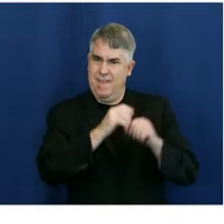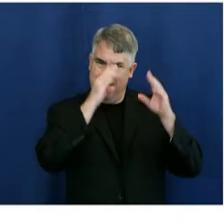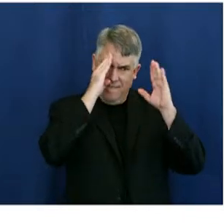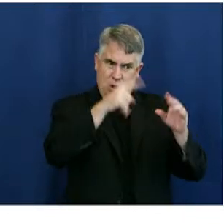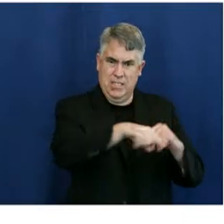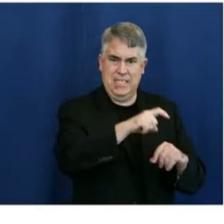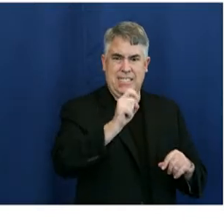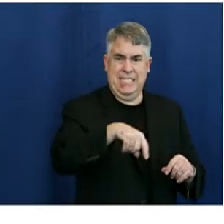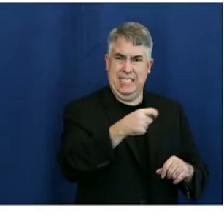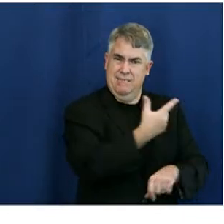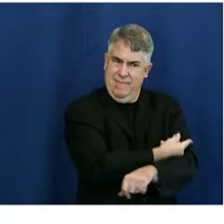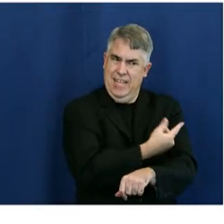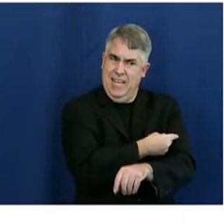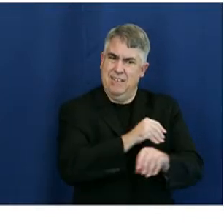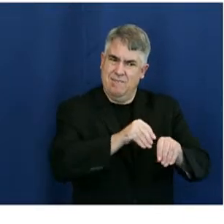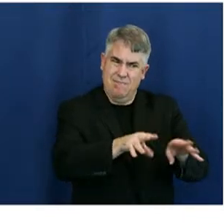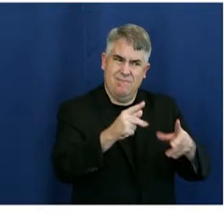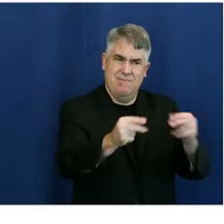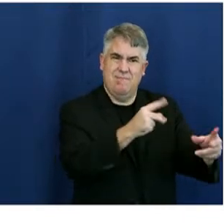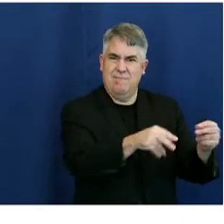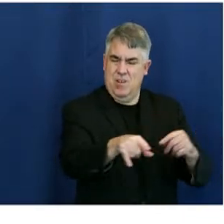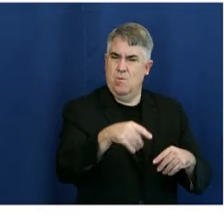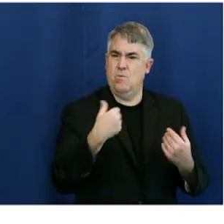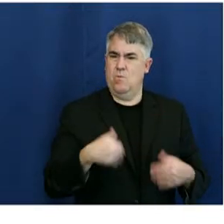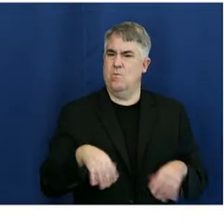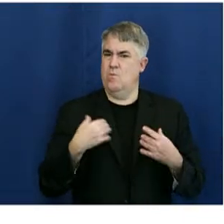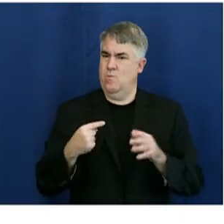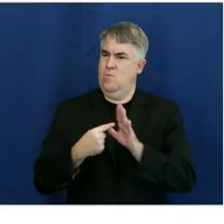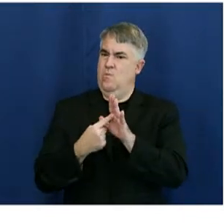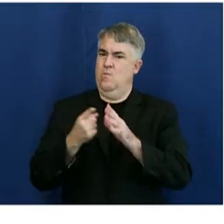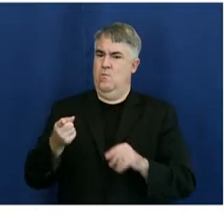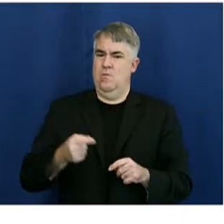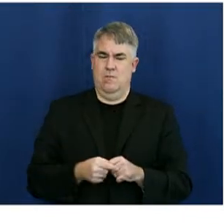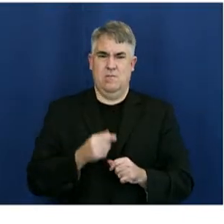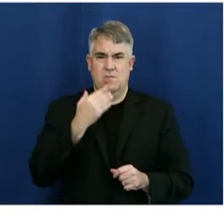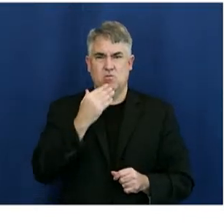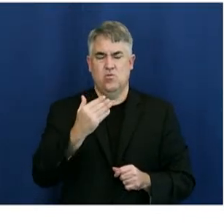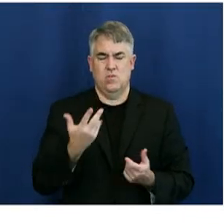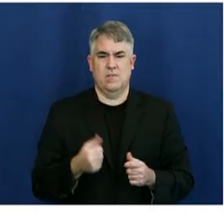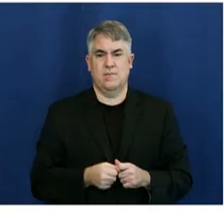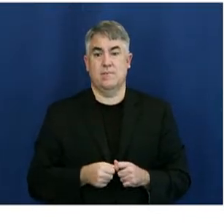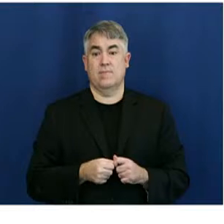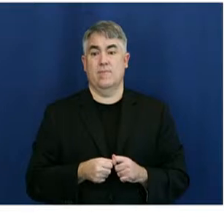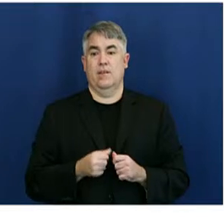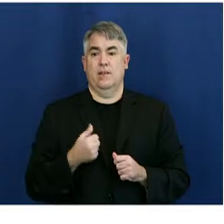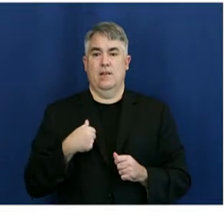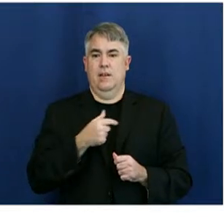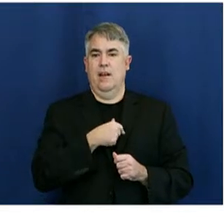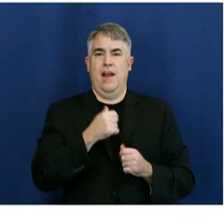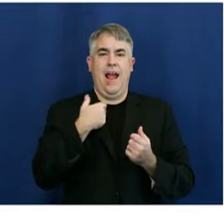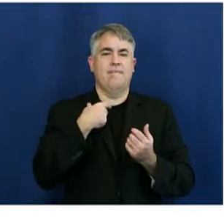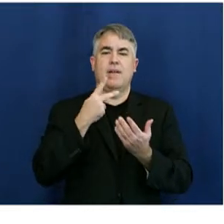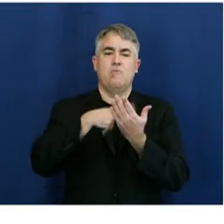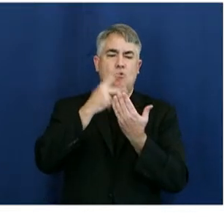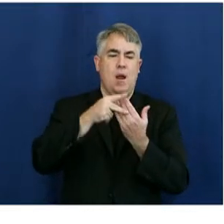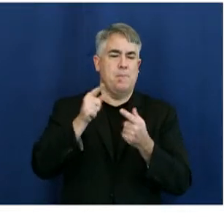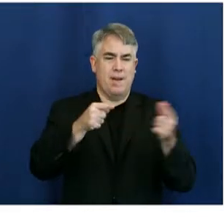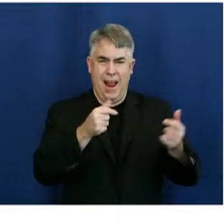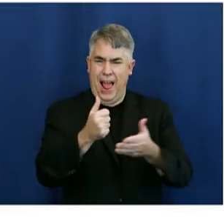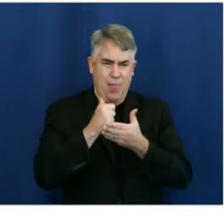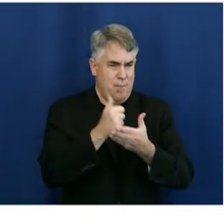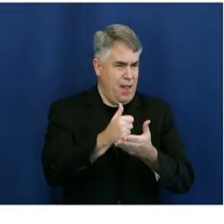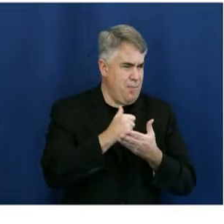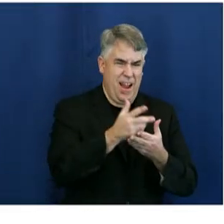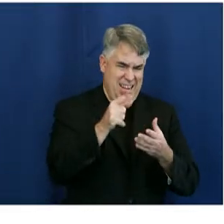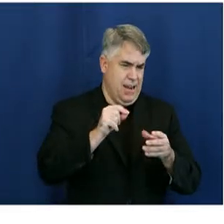that have received the vaccine, and it has, we believe, a lot to do with the intervention programs that we have been able to